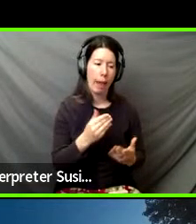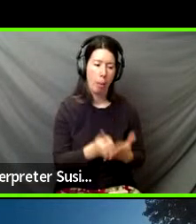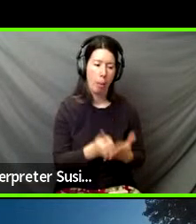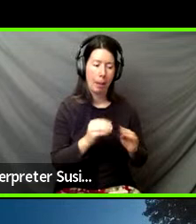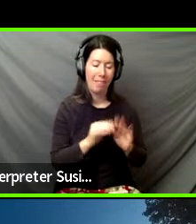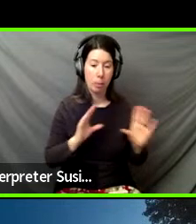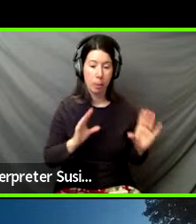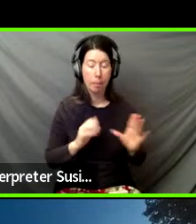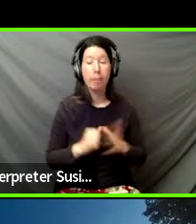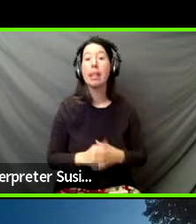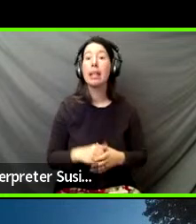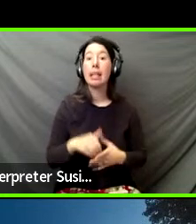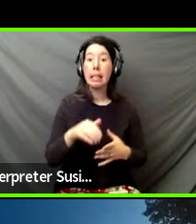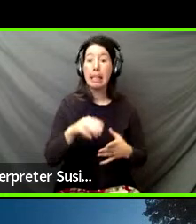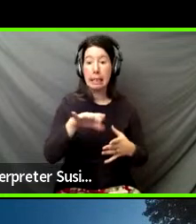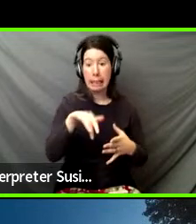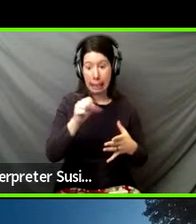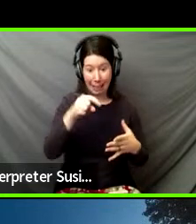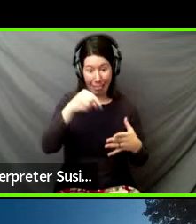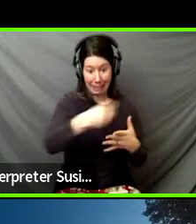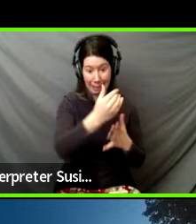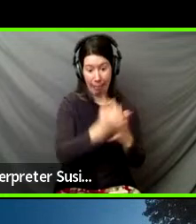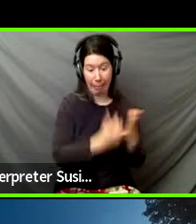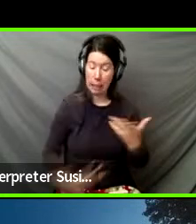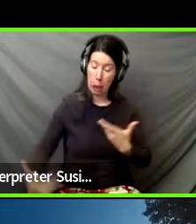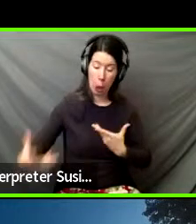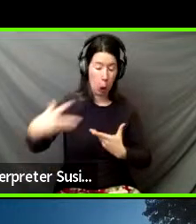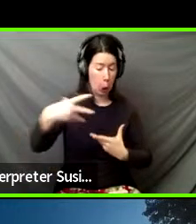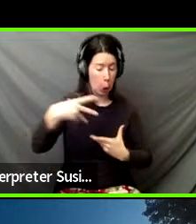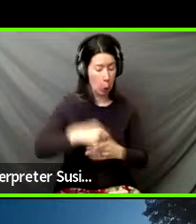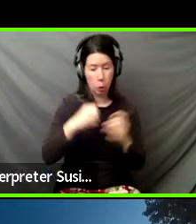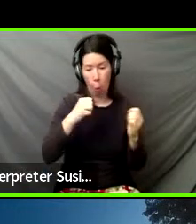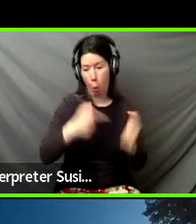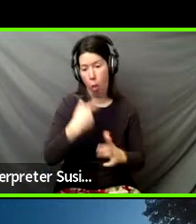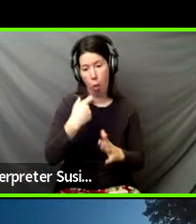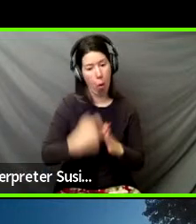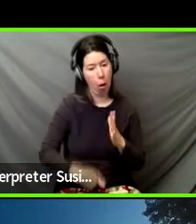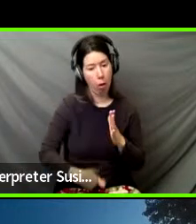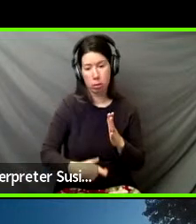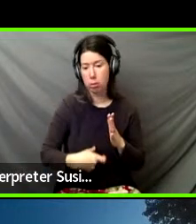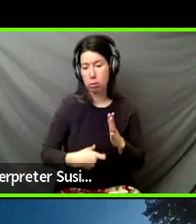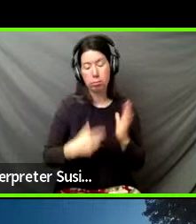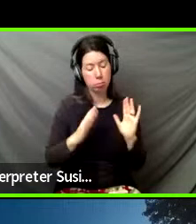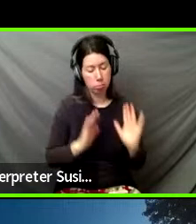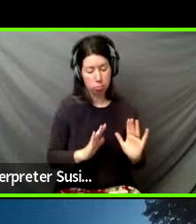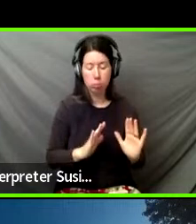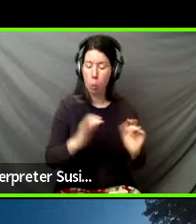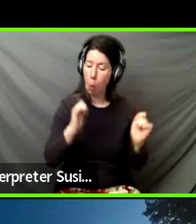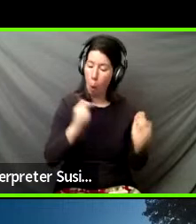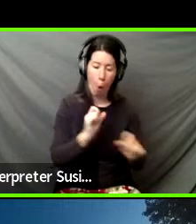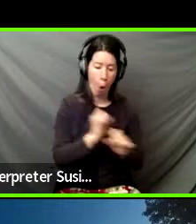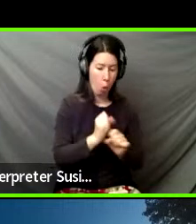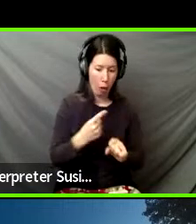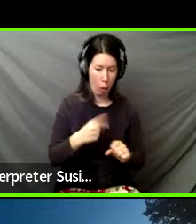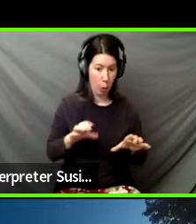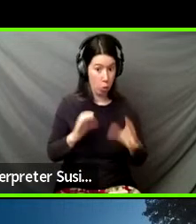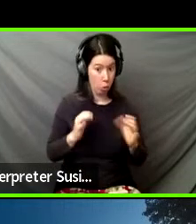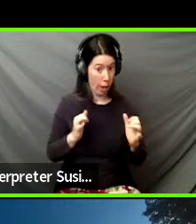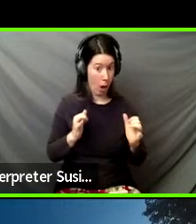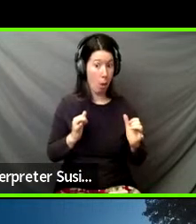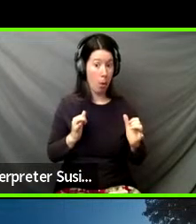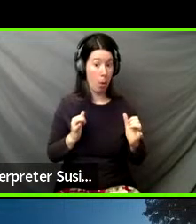this is a all-inclusive cost estimate, and so this is all of the work that we're doing right now,